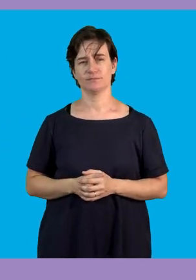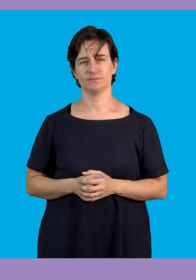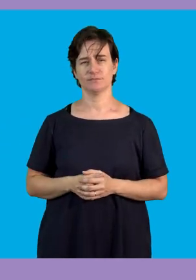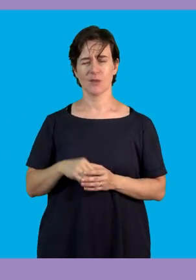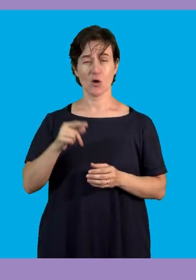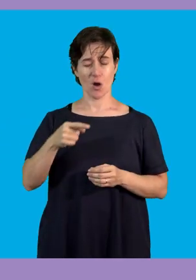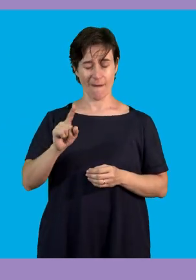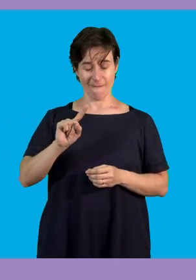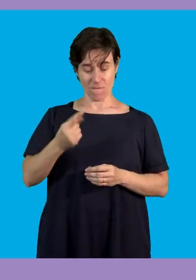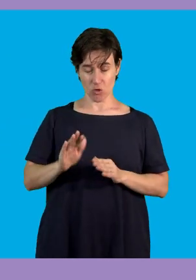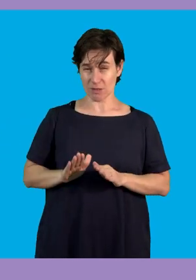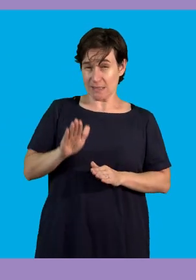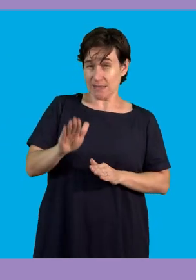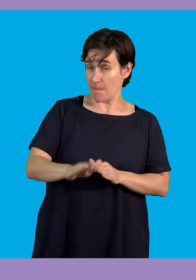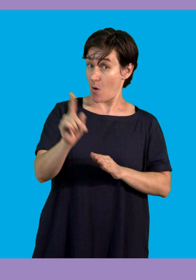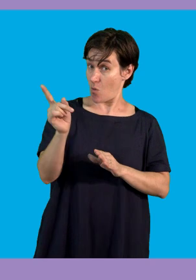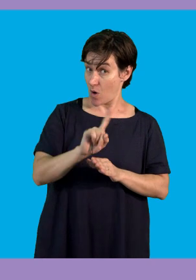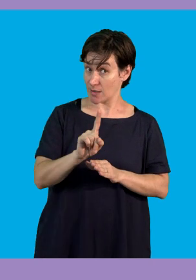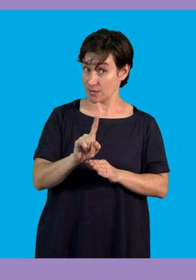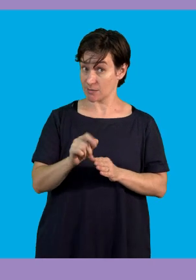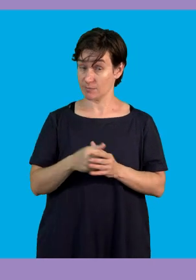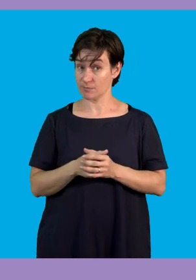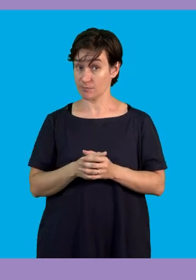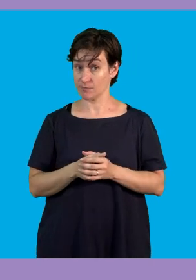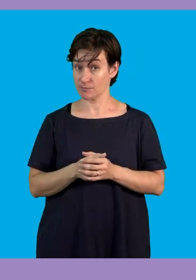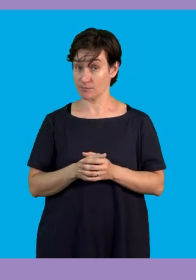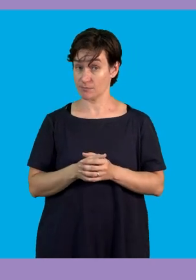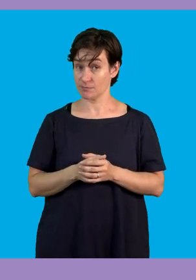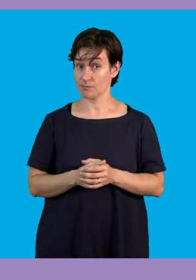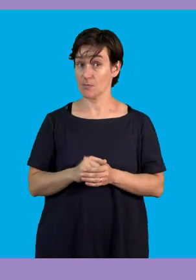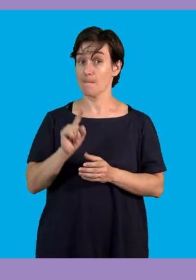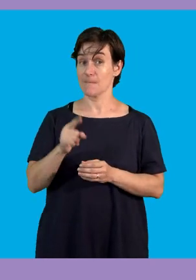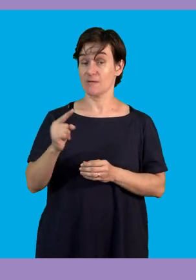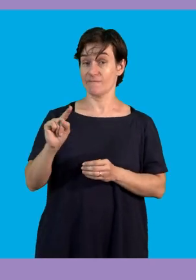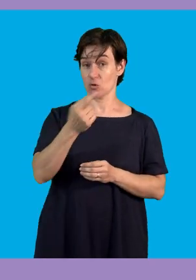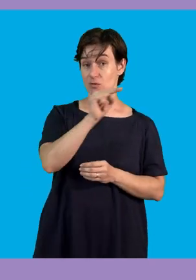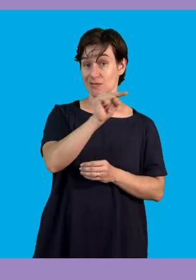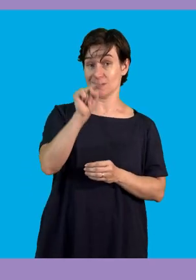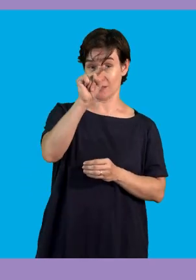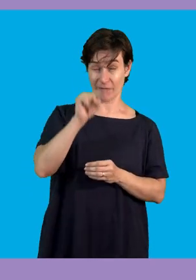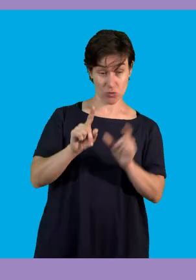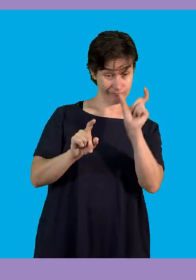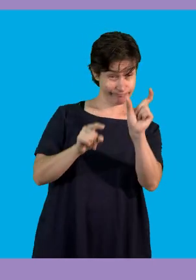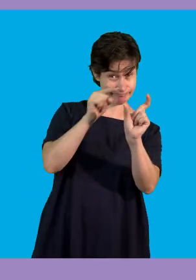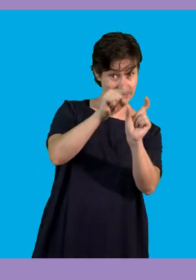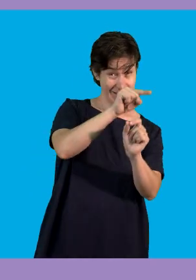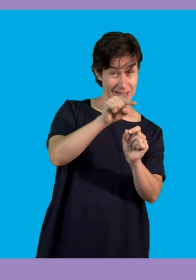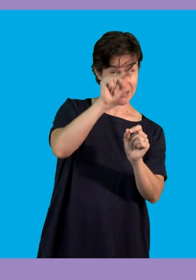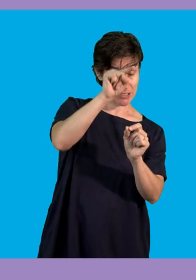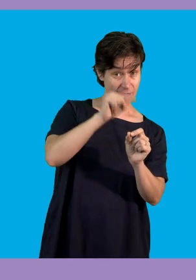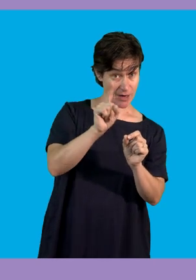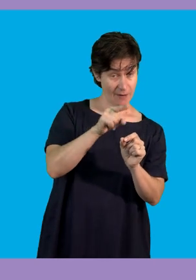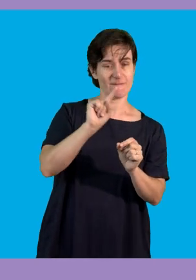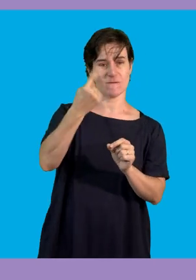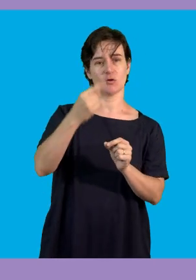The order of operations is such that we divide before we multiply. So 14p squared divided